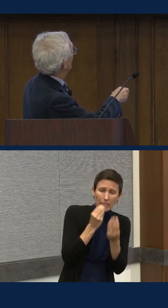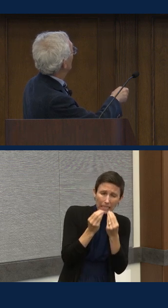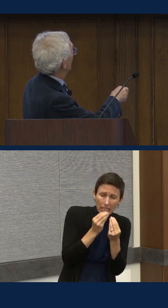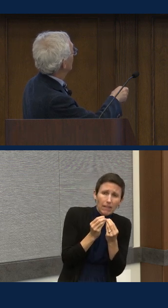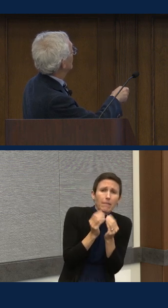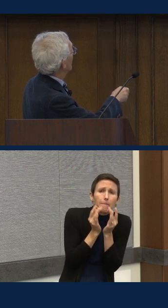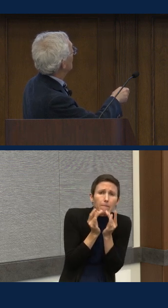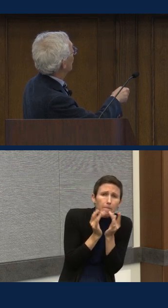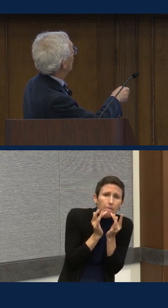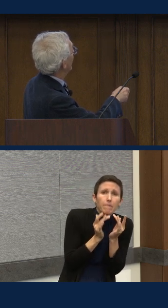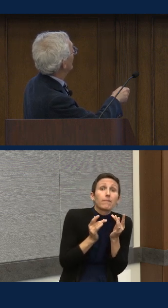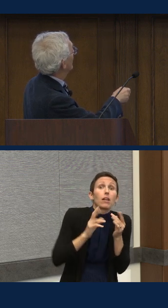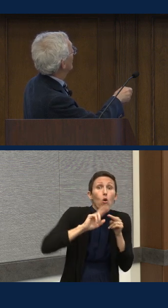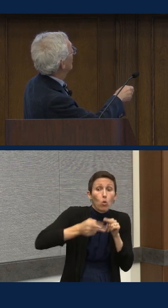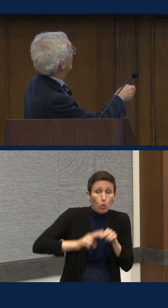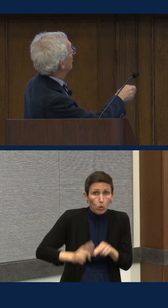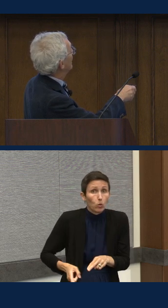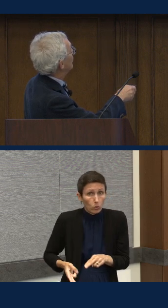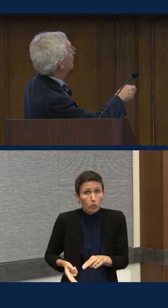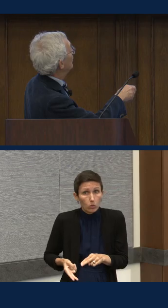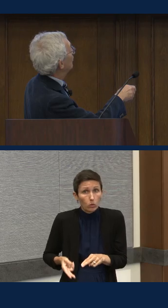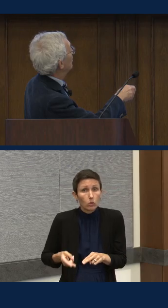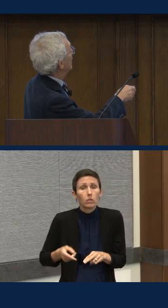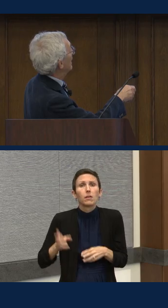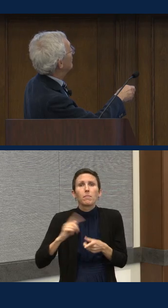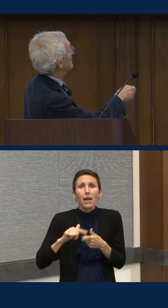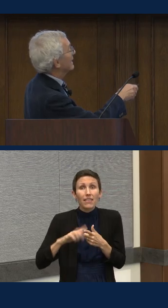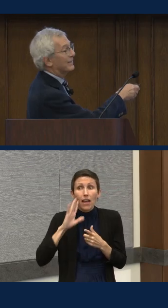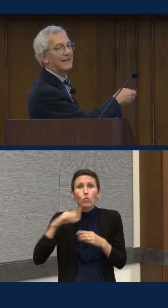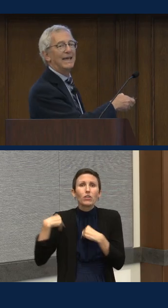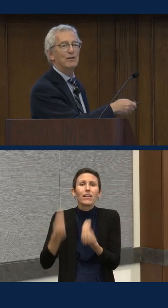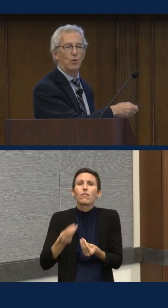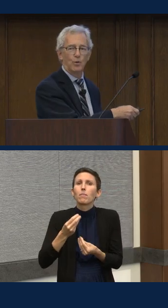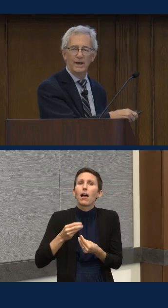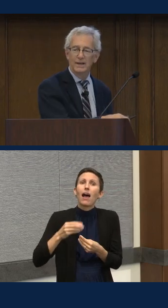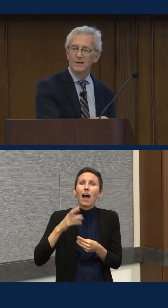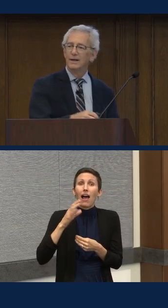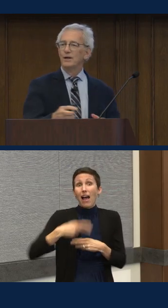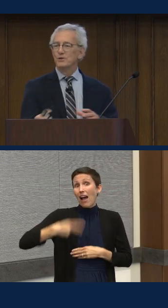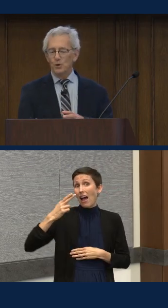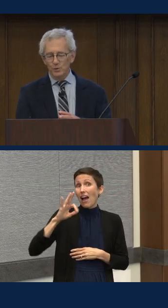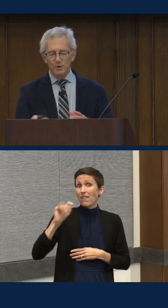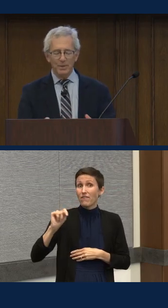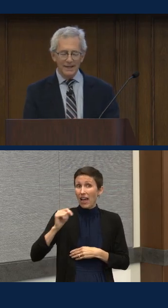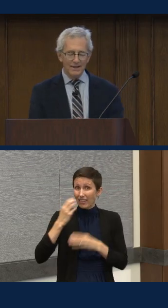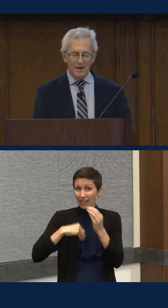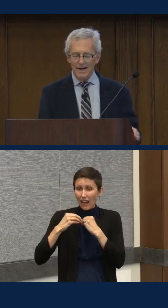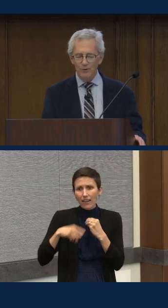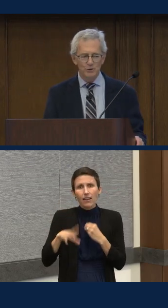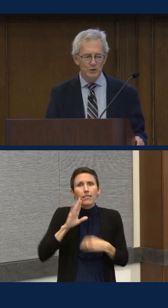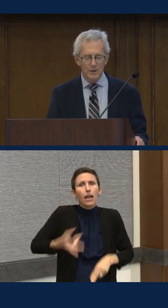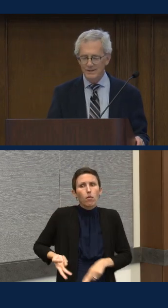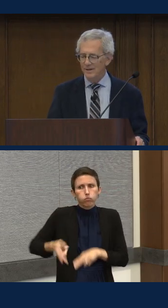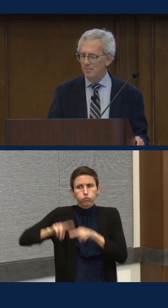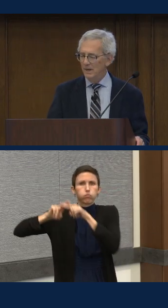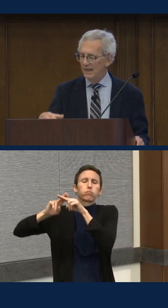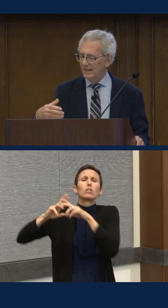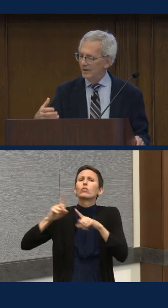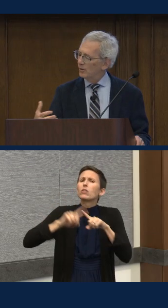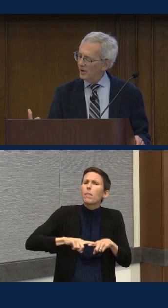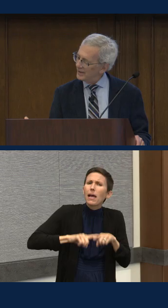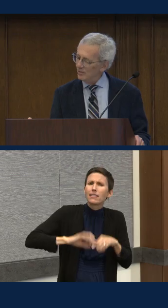They lose a lot more weight, but then when you give them high-fat diet, they gain more weight. So depending on how you stress